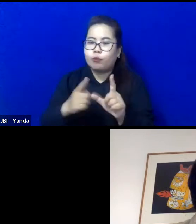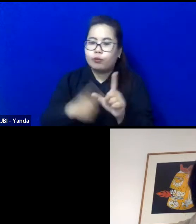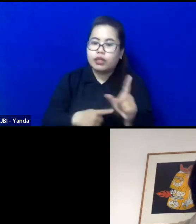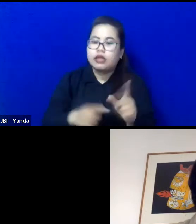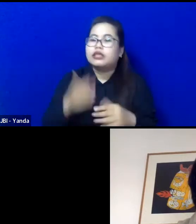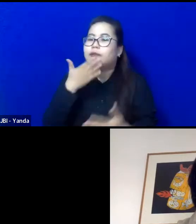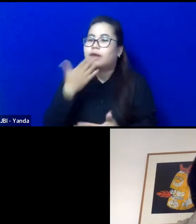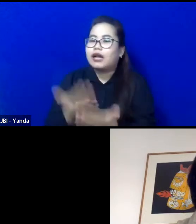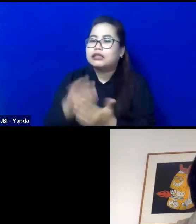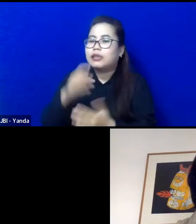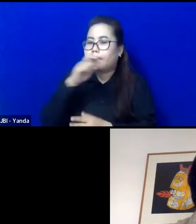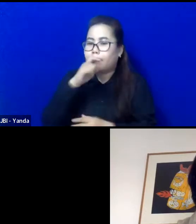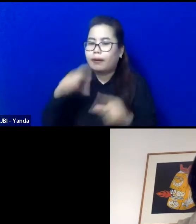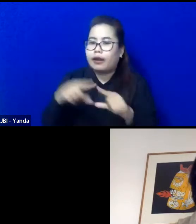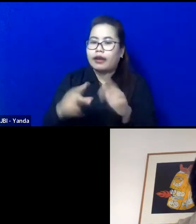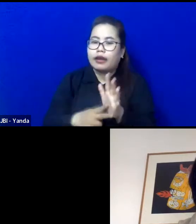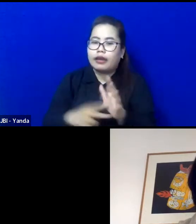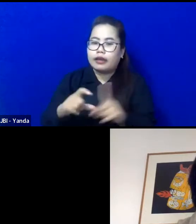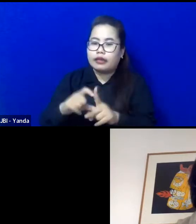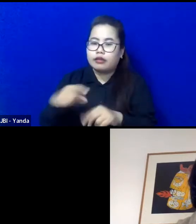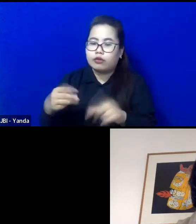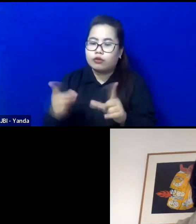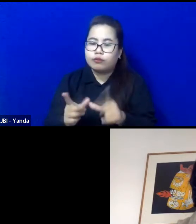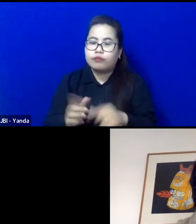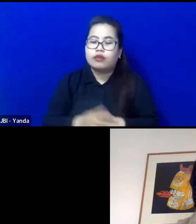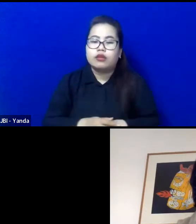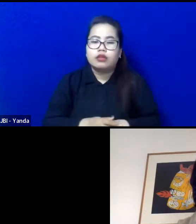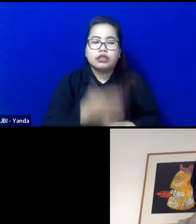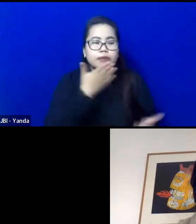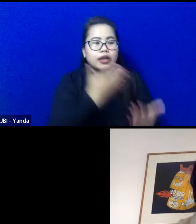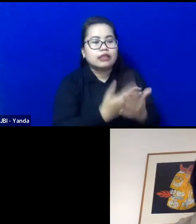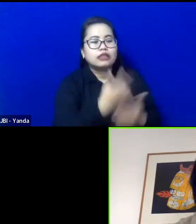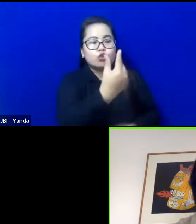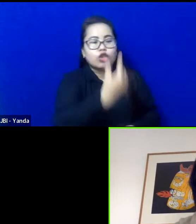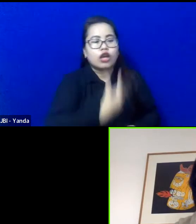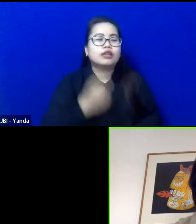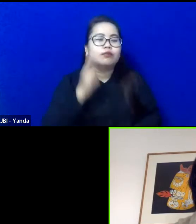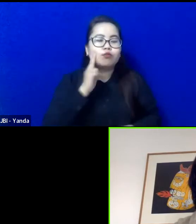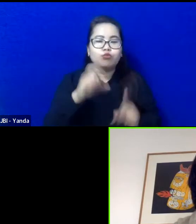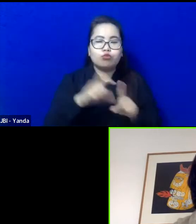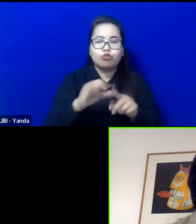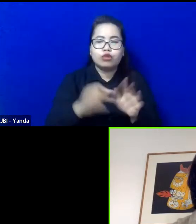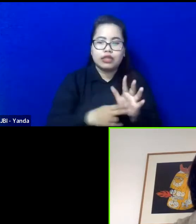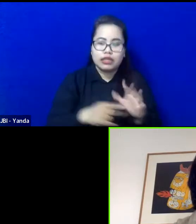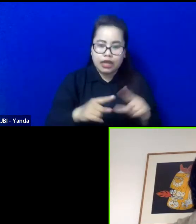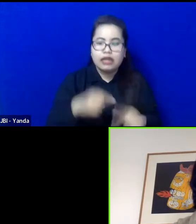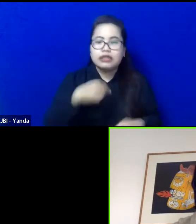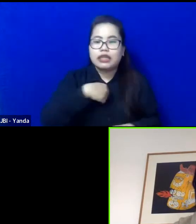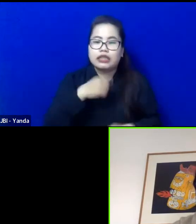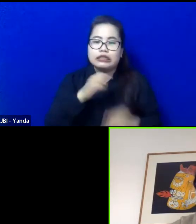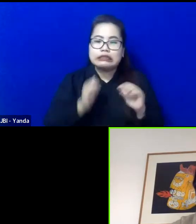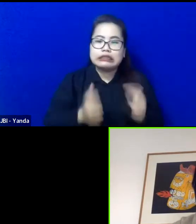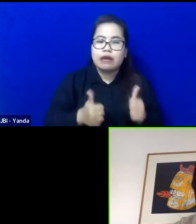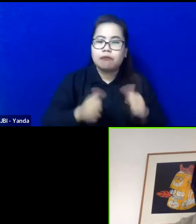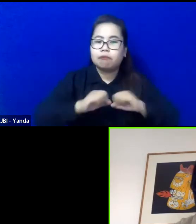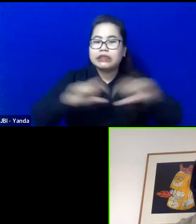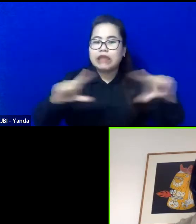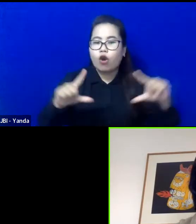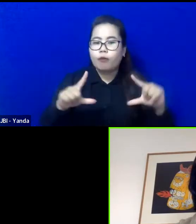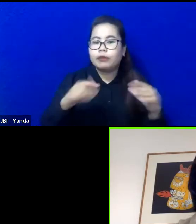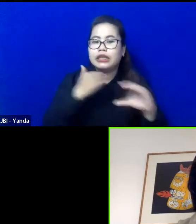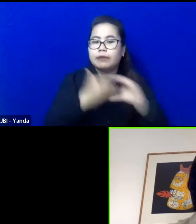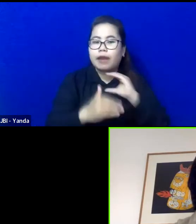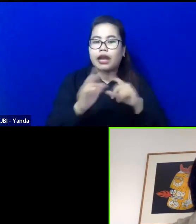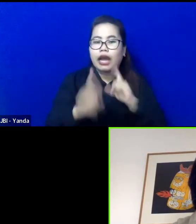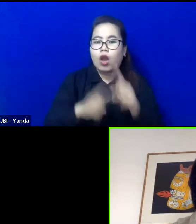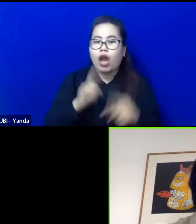happy to talk on the email if anyone wants to. Ya, baik. Terima kasih. Teman-teman bisa mengontak Pak